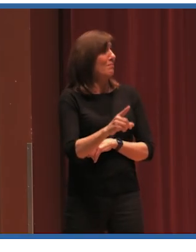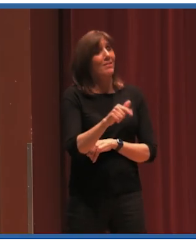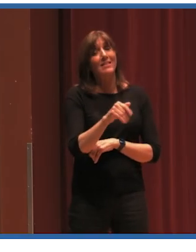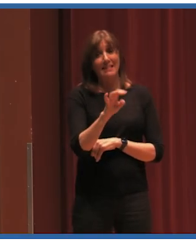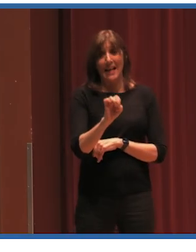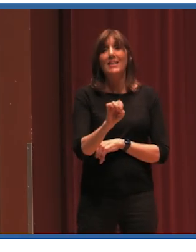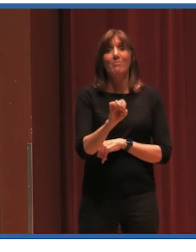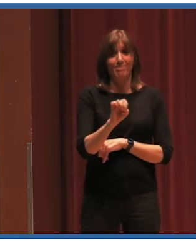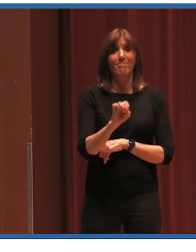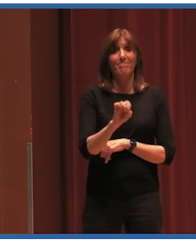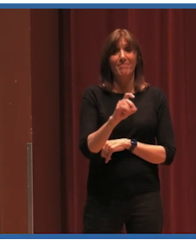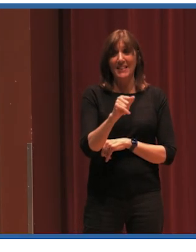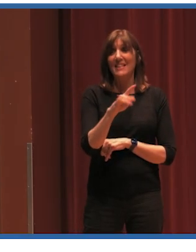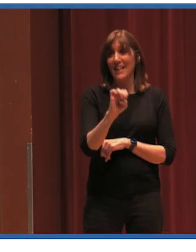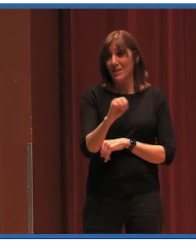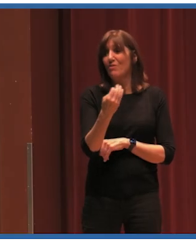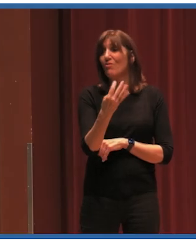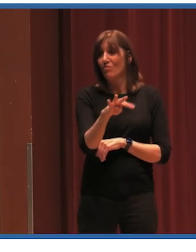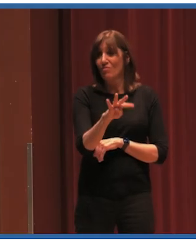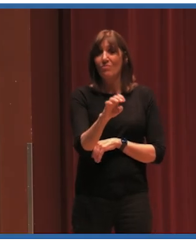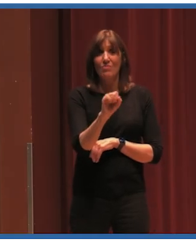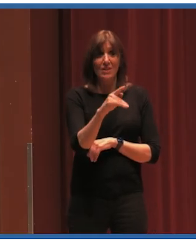about a fourth of those statewide.